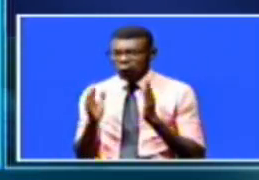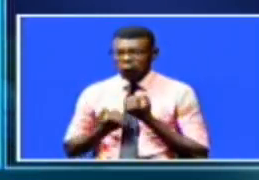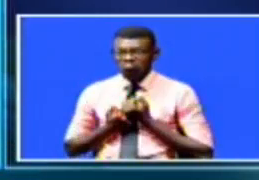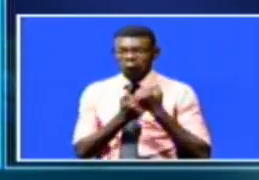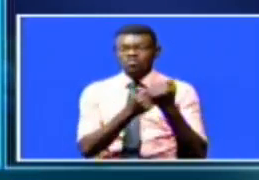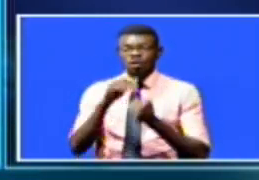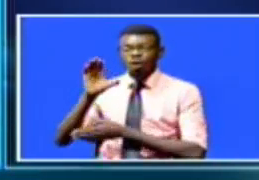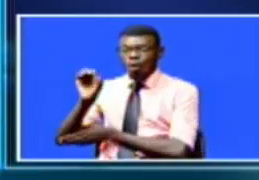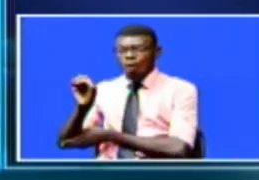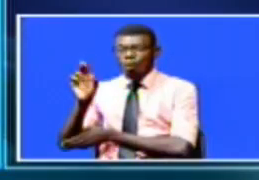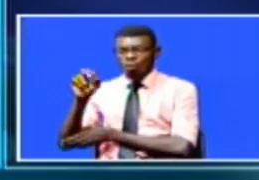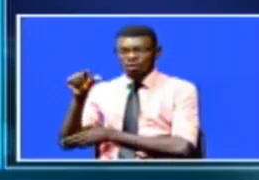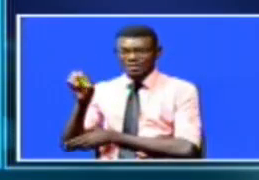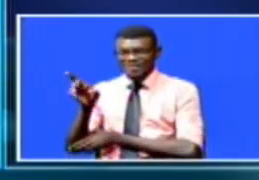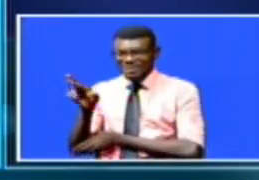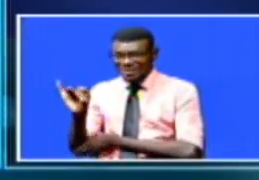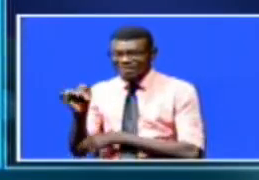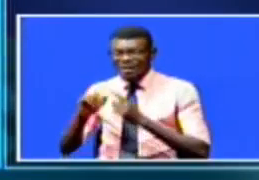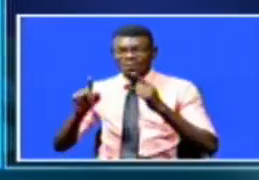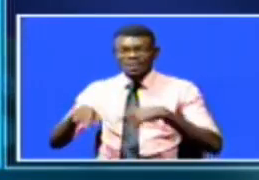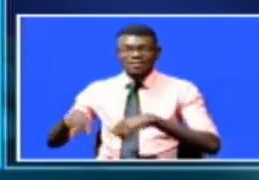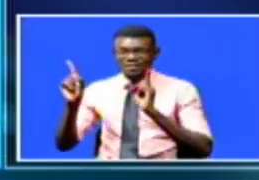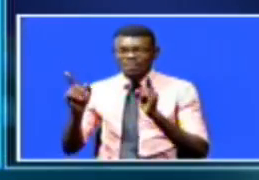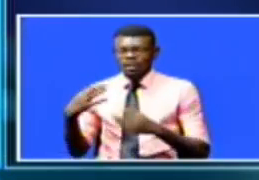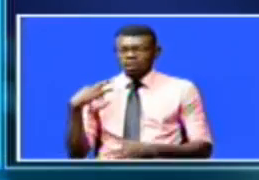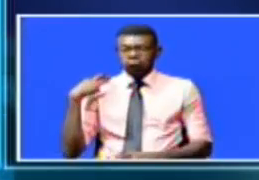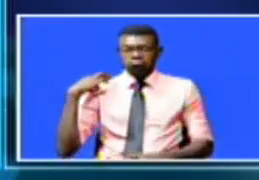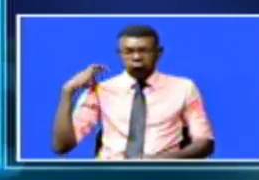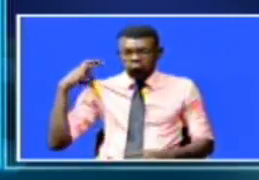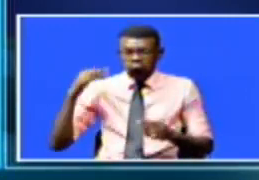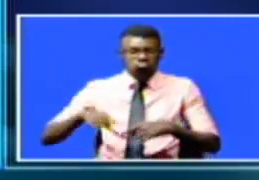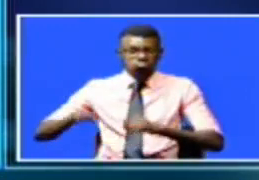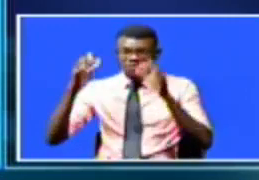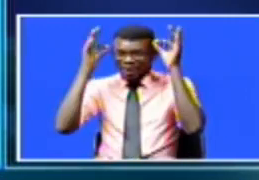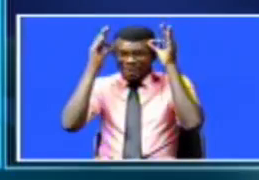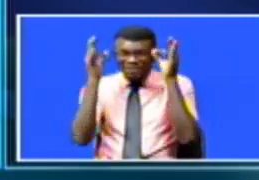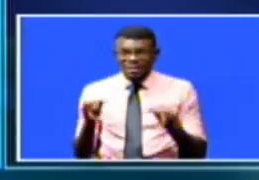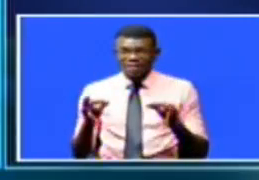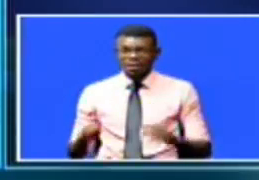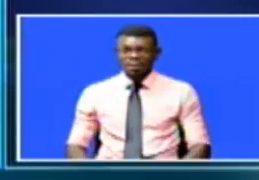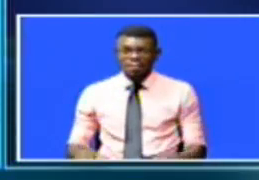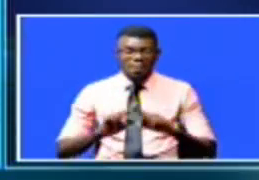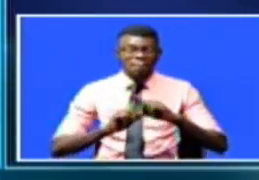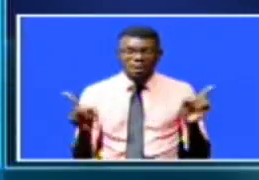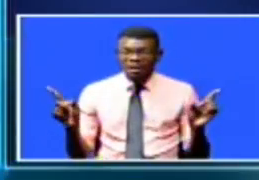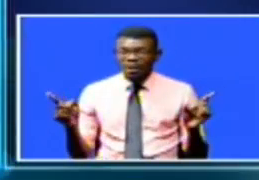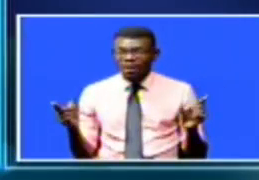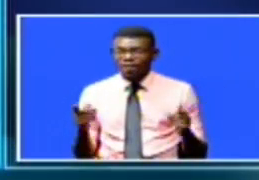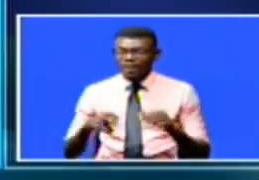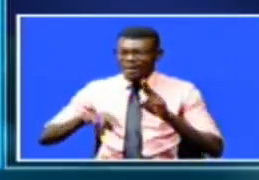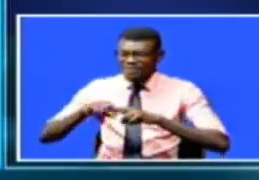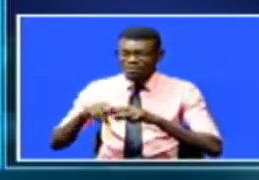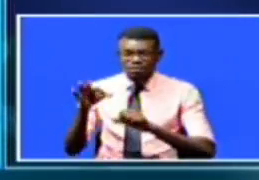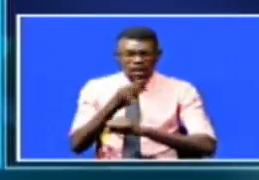Ongeri, knows very well that he did that under his own volition. You know, some of these things, we cannot sit down for